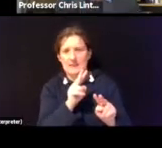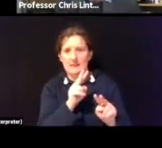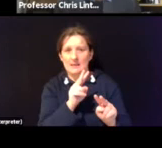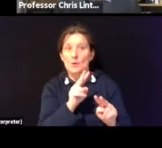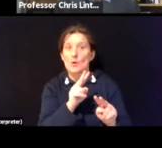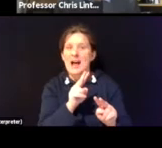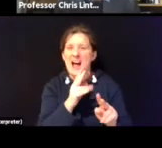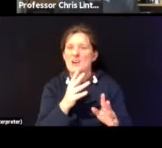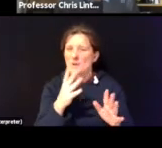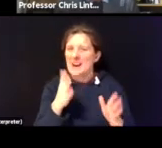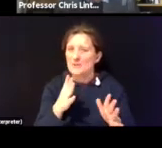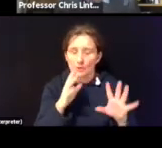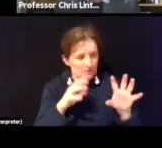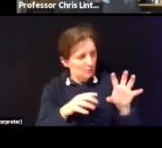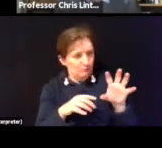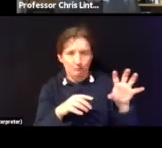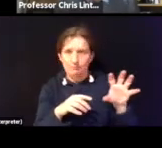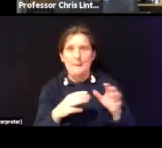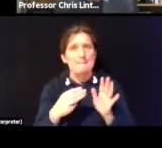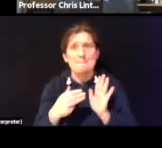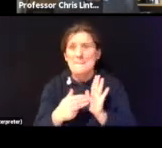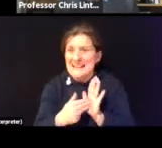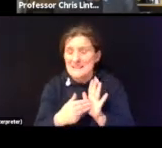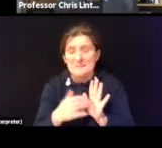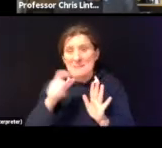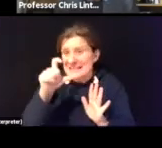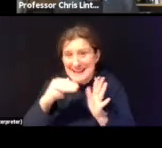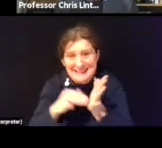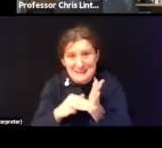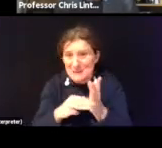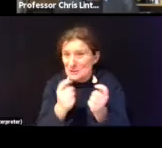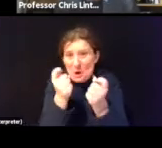of less than meters per second, actually getting down to centimeters or tens of